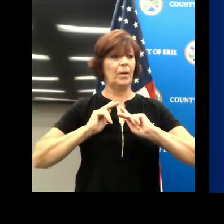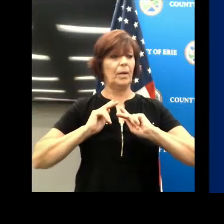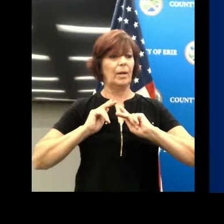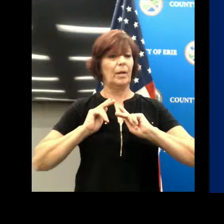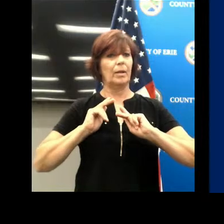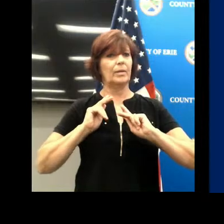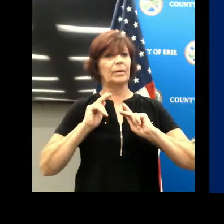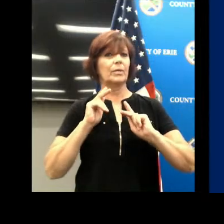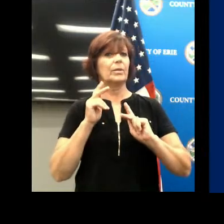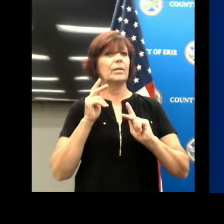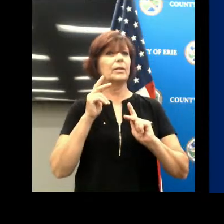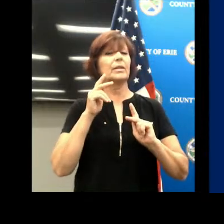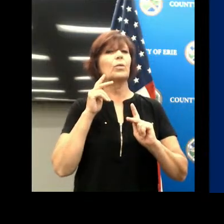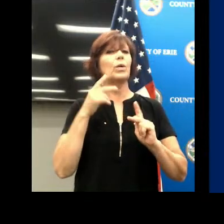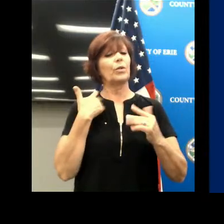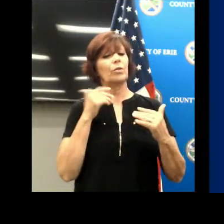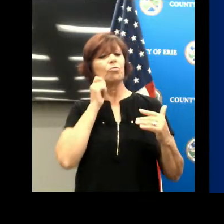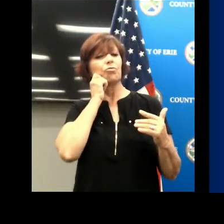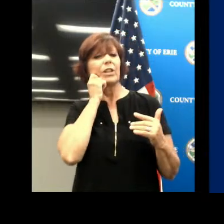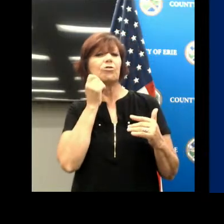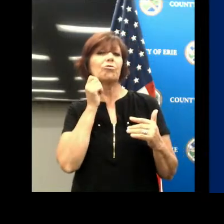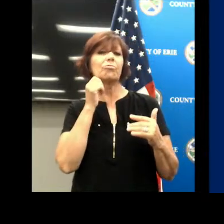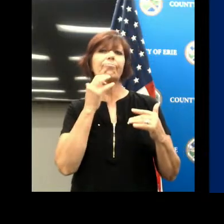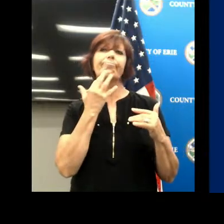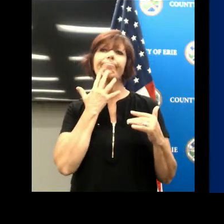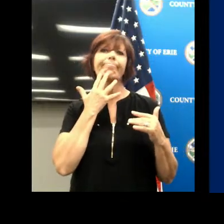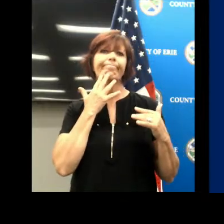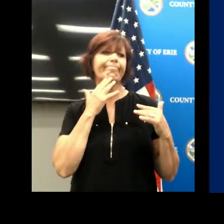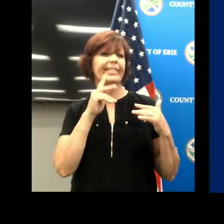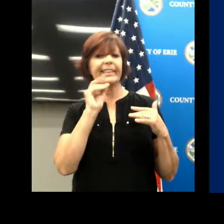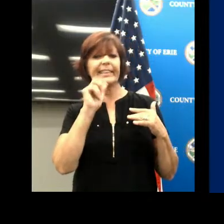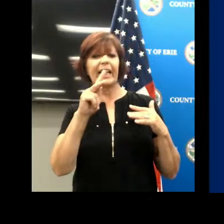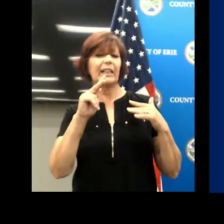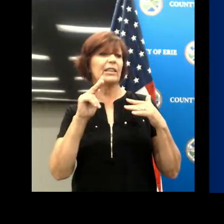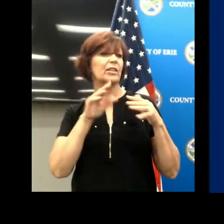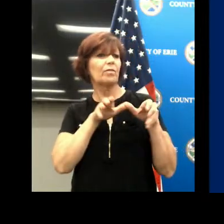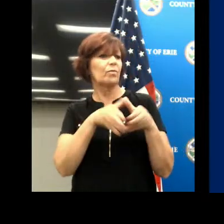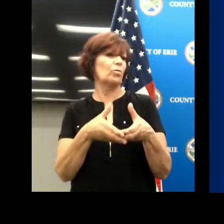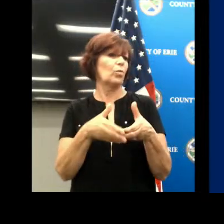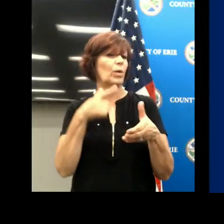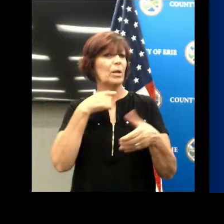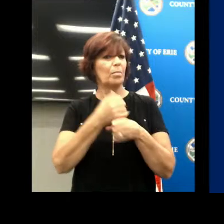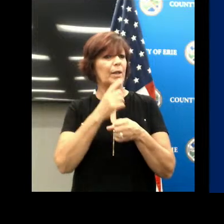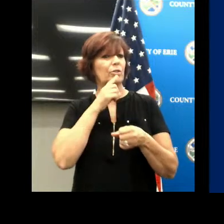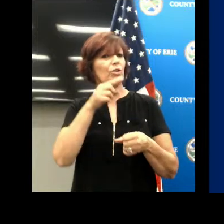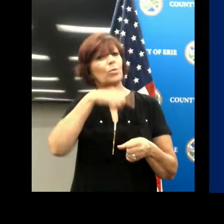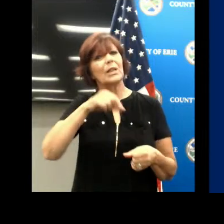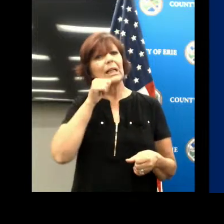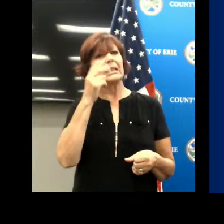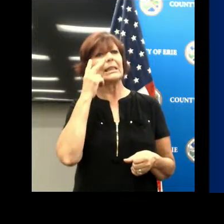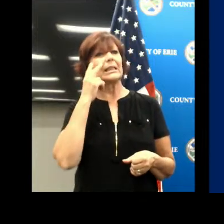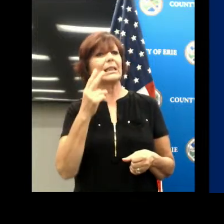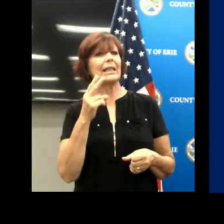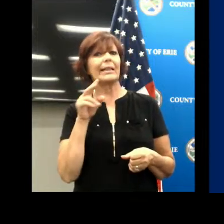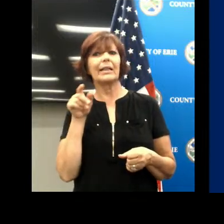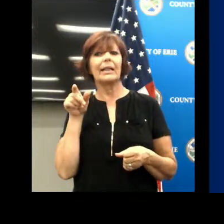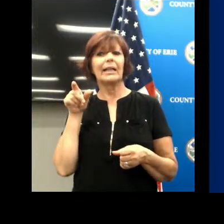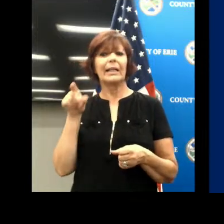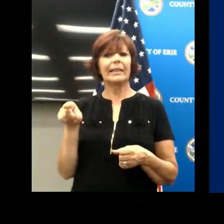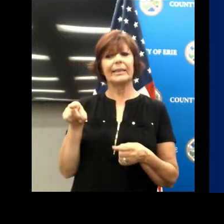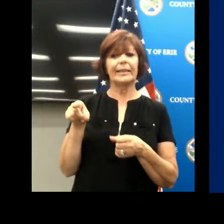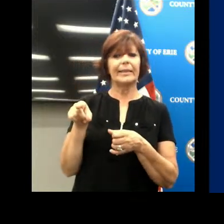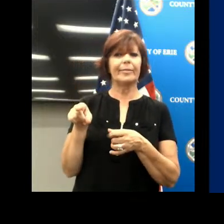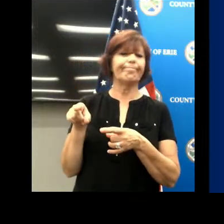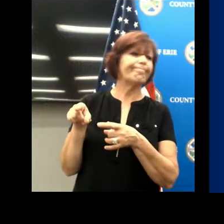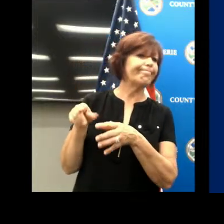Task Force, the Racial Equity Task Force, and others, to ensure that we are not seeing a preponderance of cases,